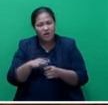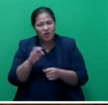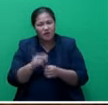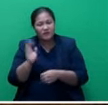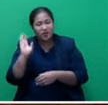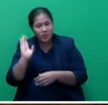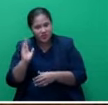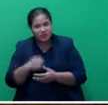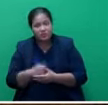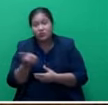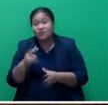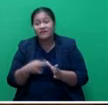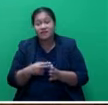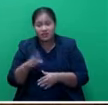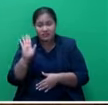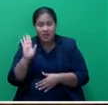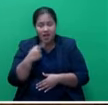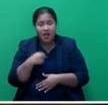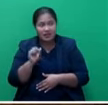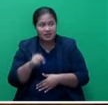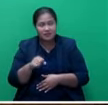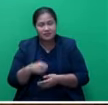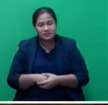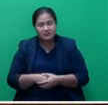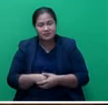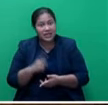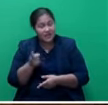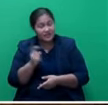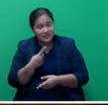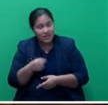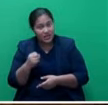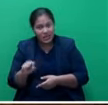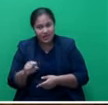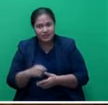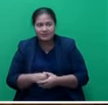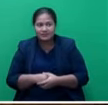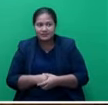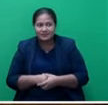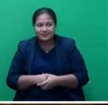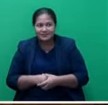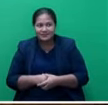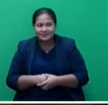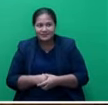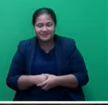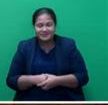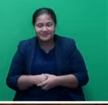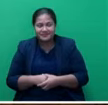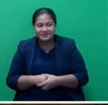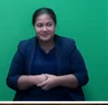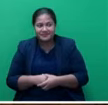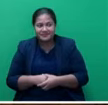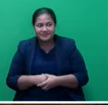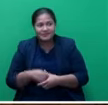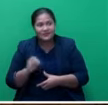favour say aye. Aye. Those against say nay. Nay. The ayes have